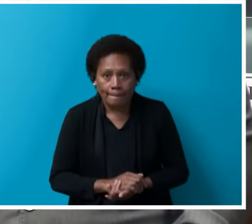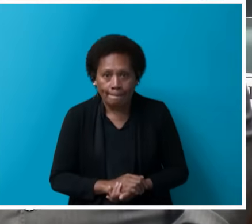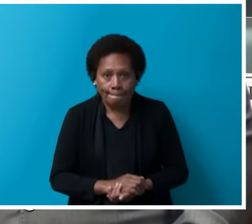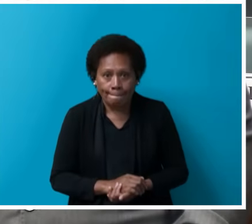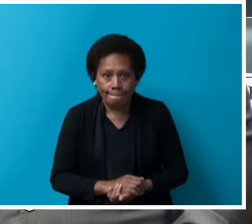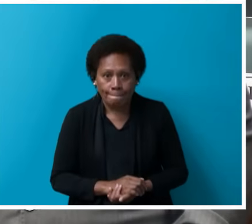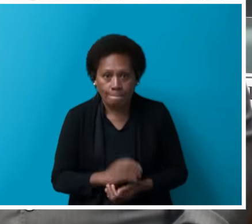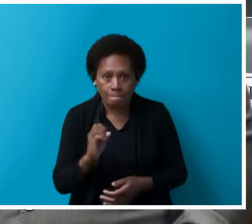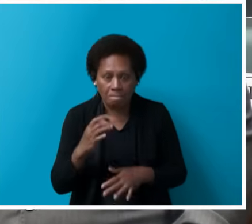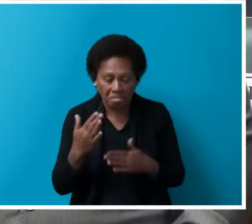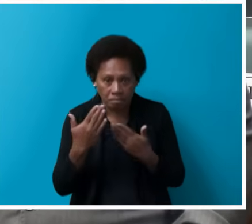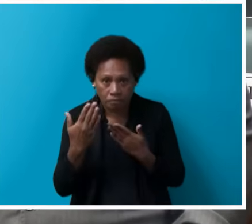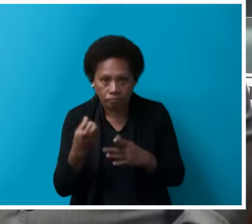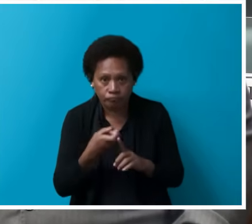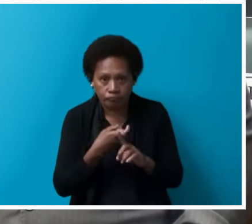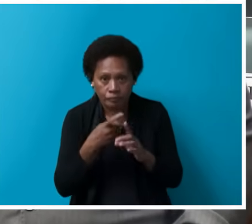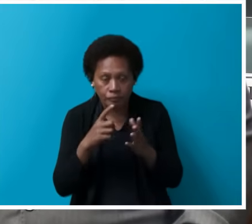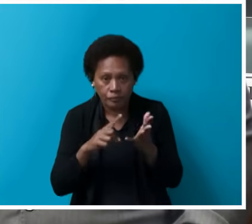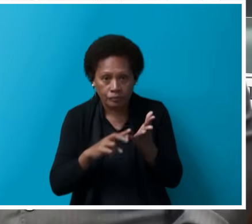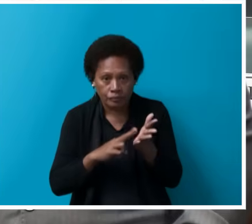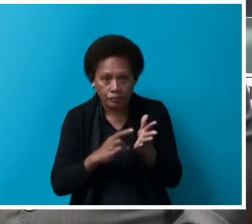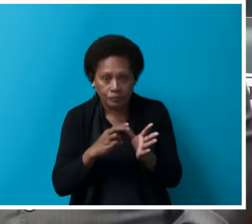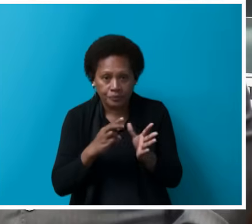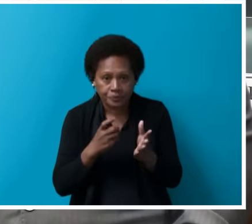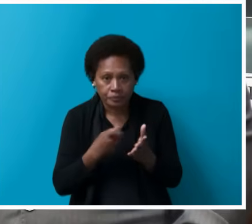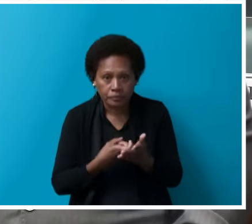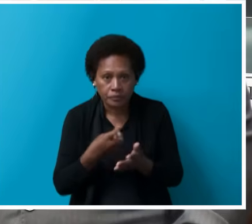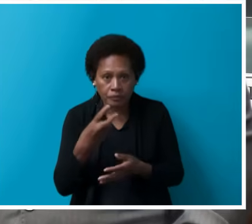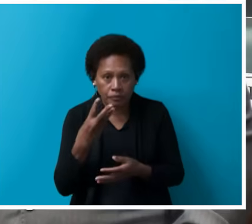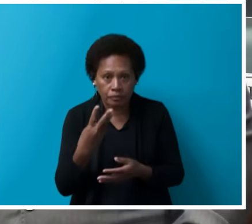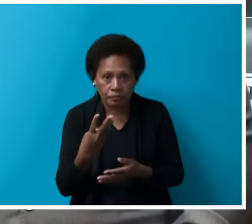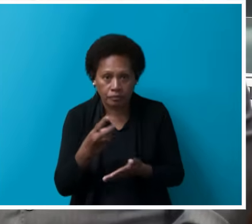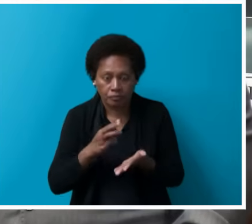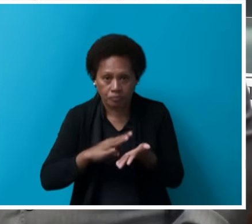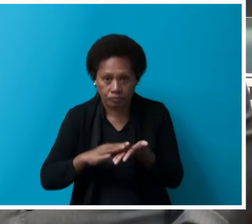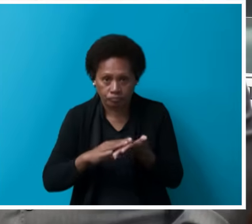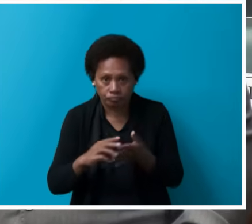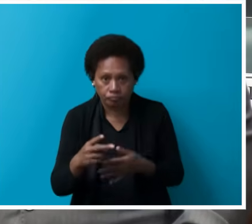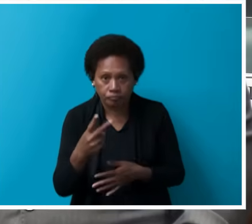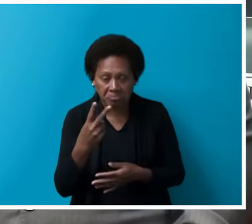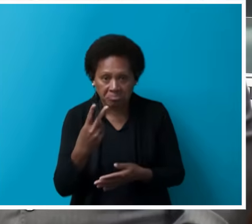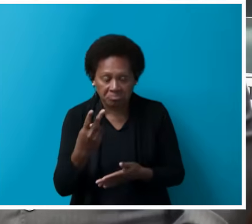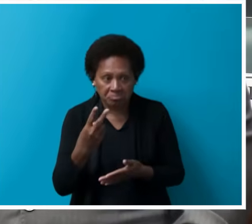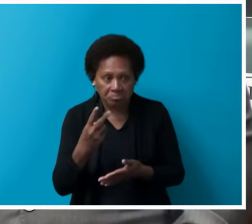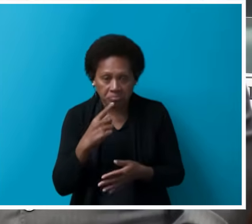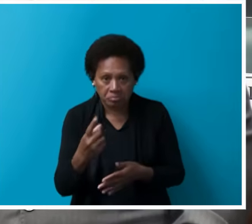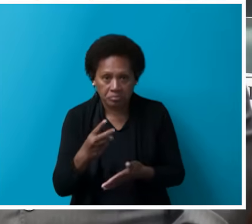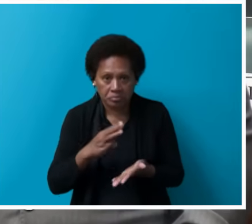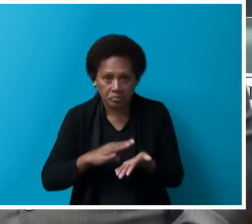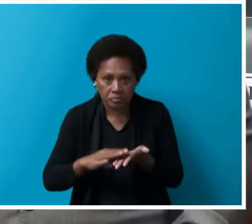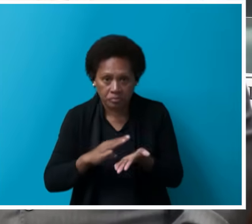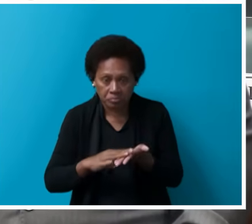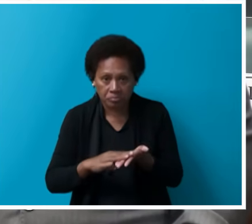Honorable Kumar is saying 3 billion. It's just 2.2 billion. Honorable Usumate is saying 2.6